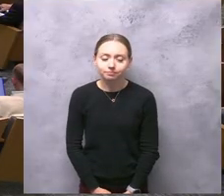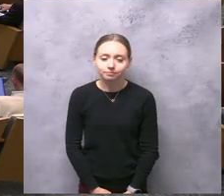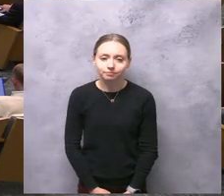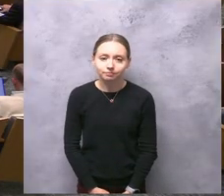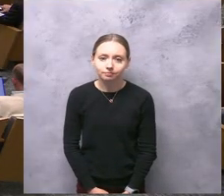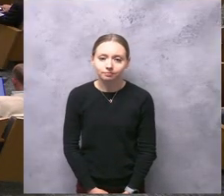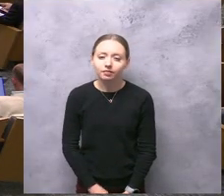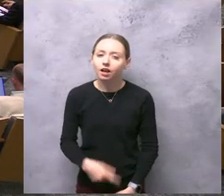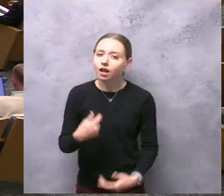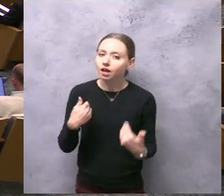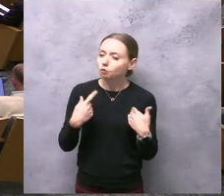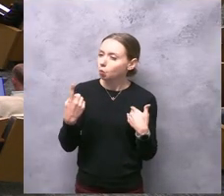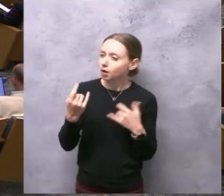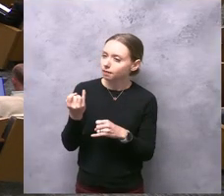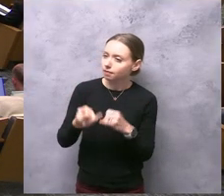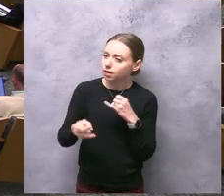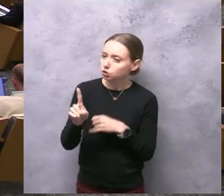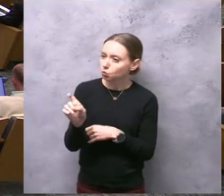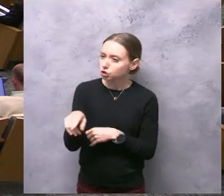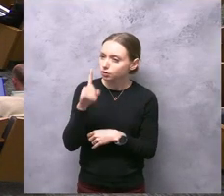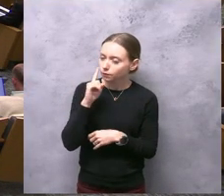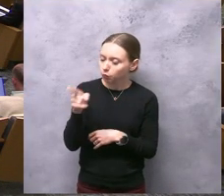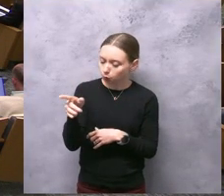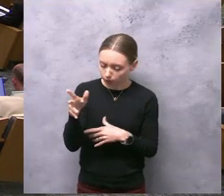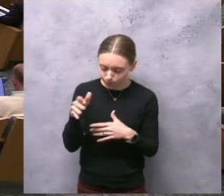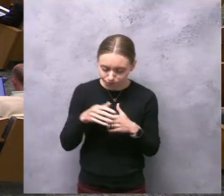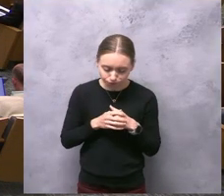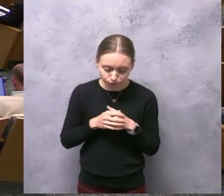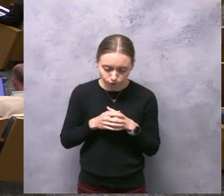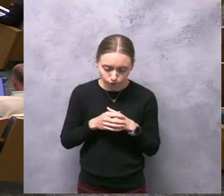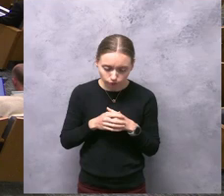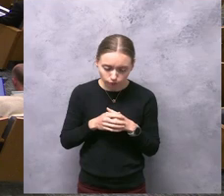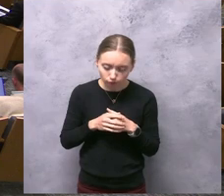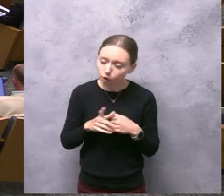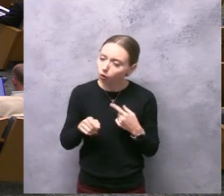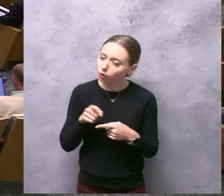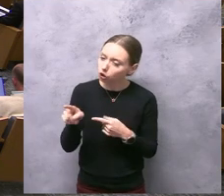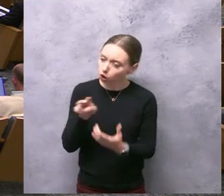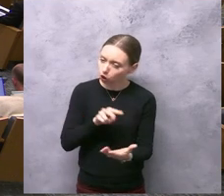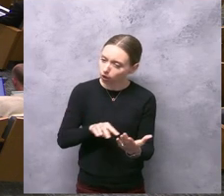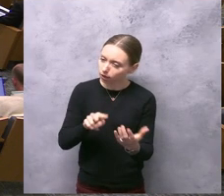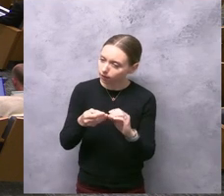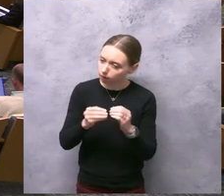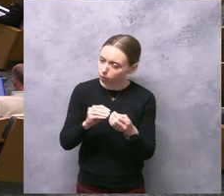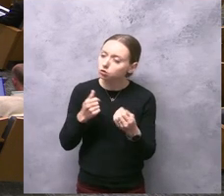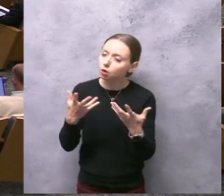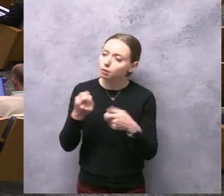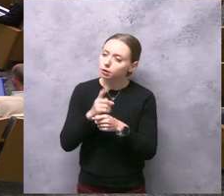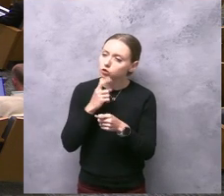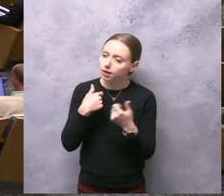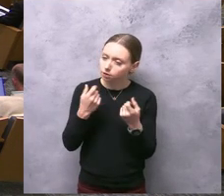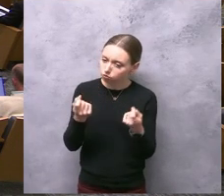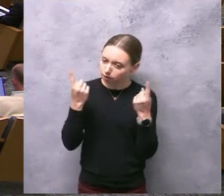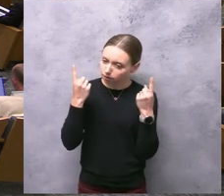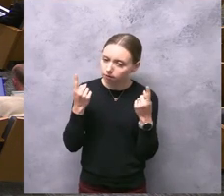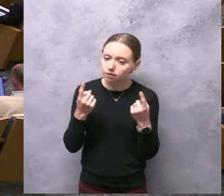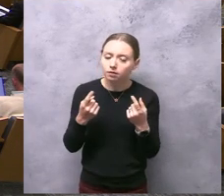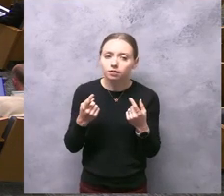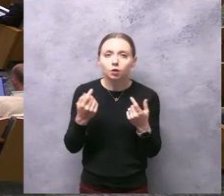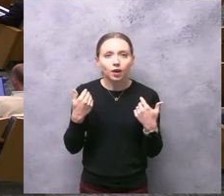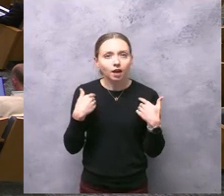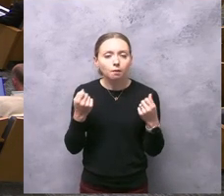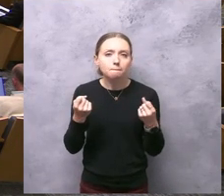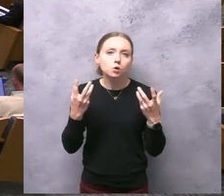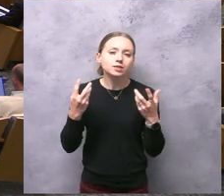I just have one last question for you. When you're looking at the numbers, I want to make sure I understand this completely. I know we have a